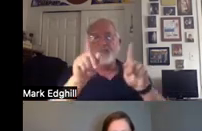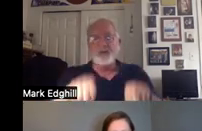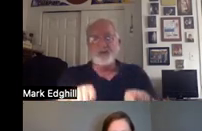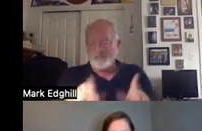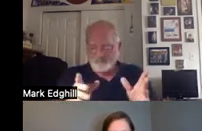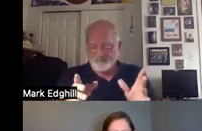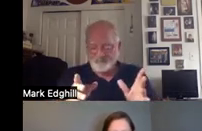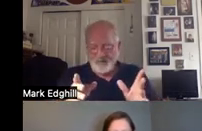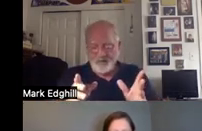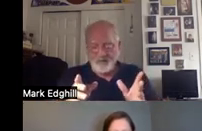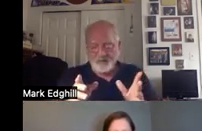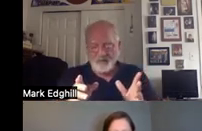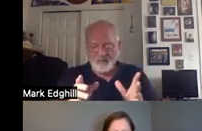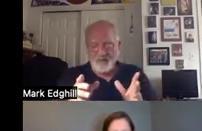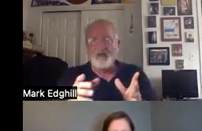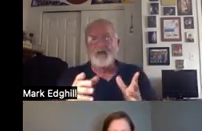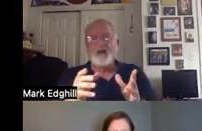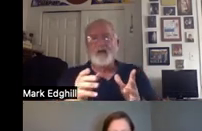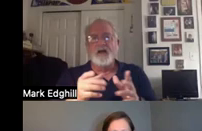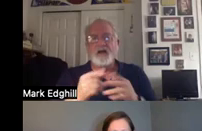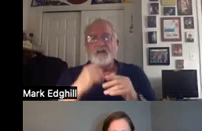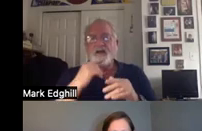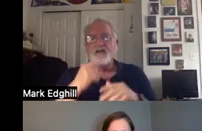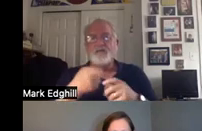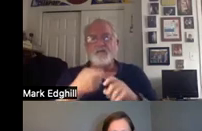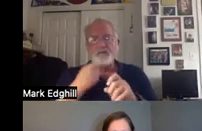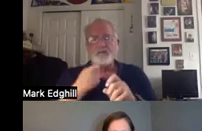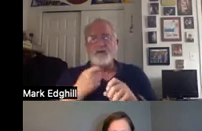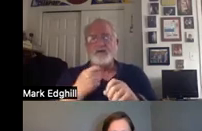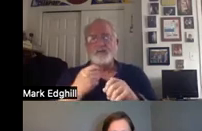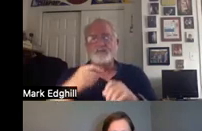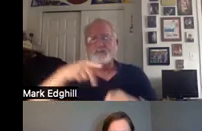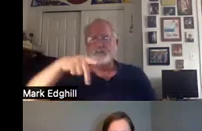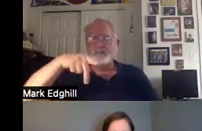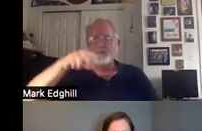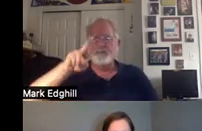This person. So this person. He's from